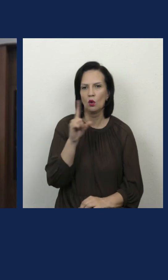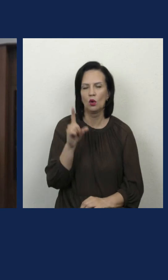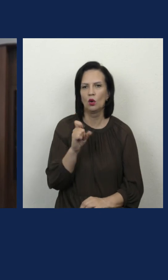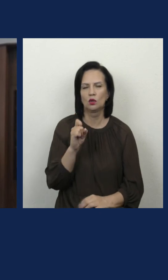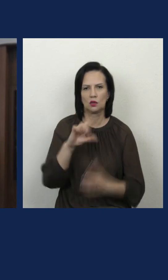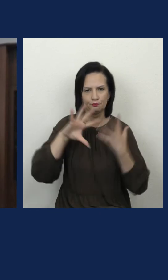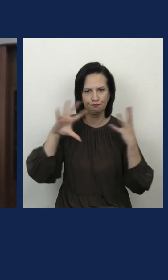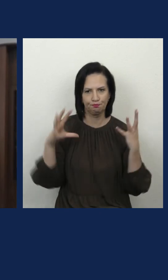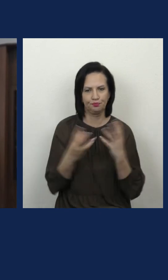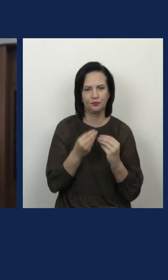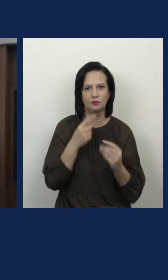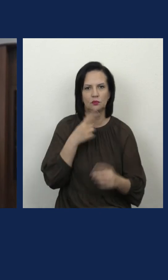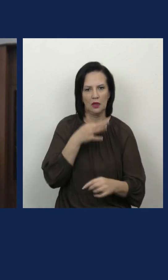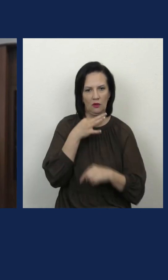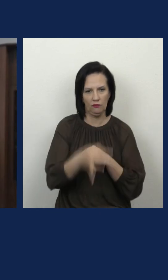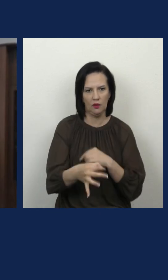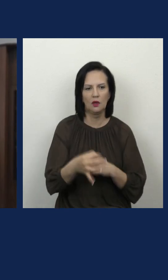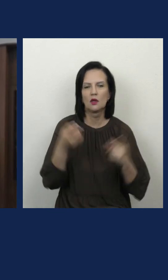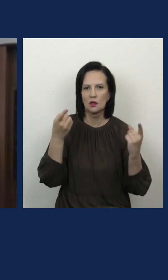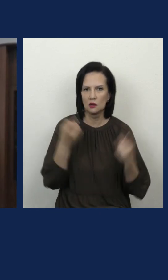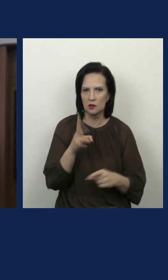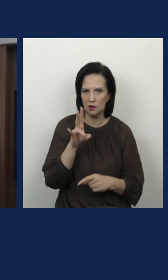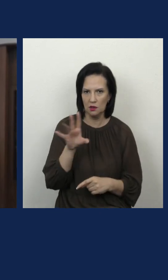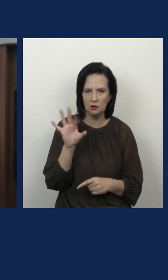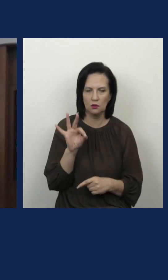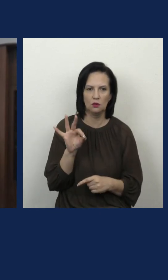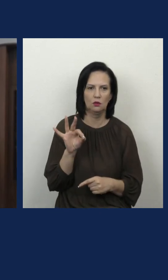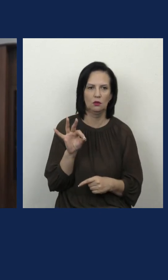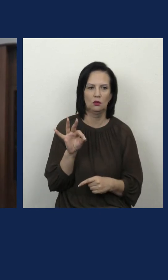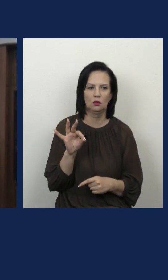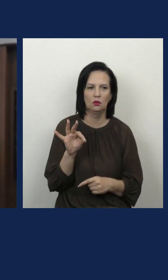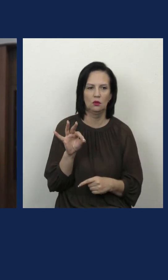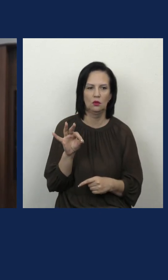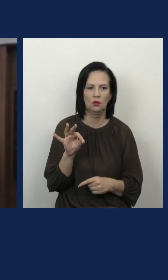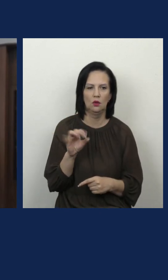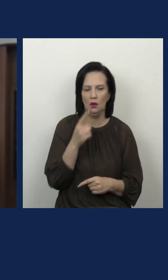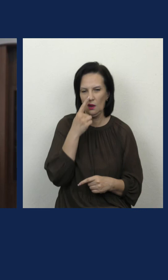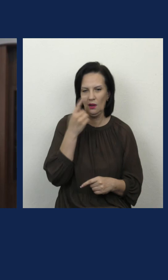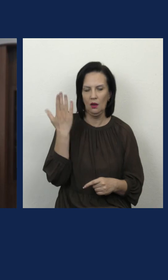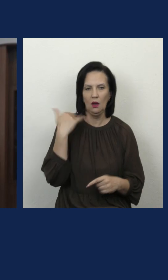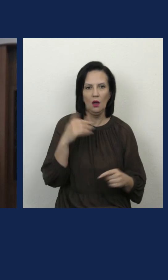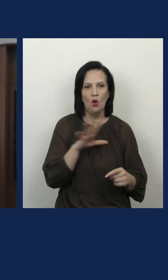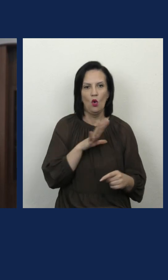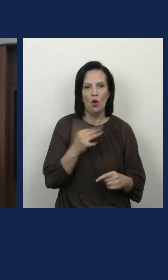Thank you for your very